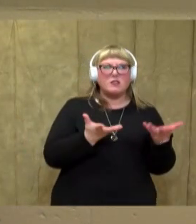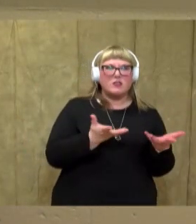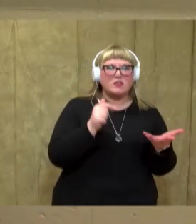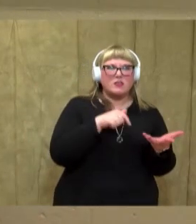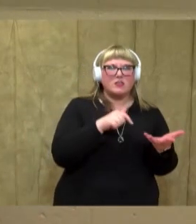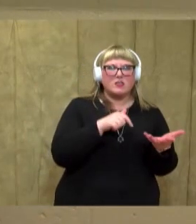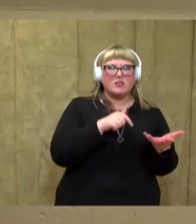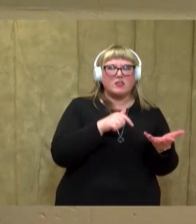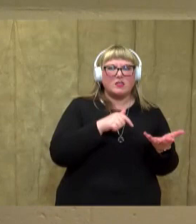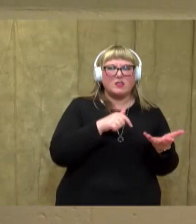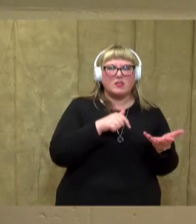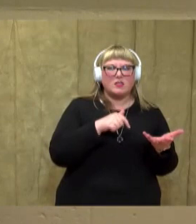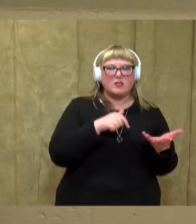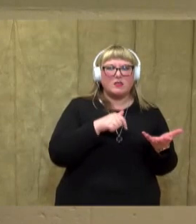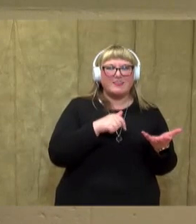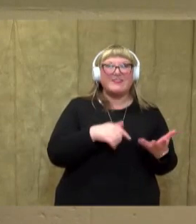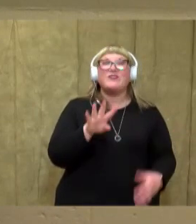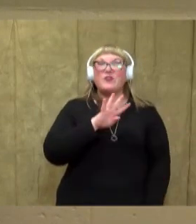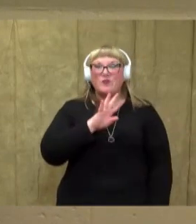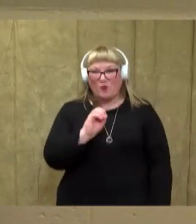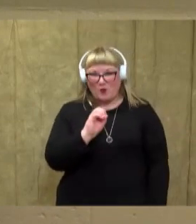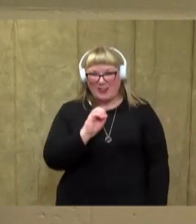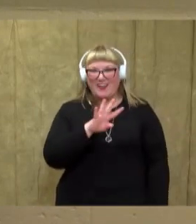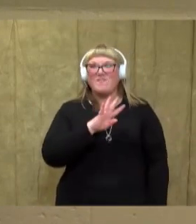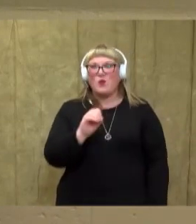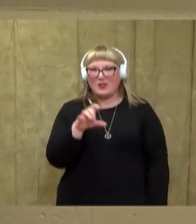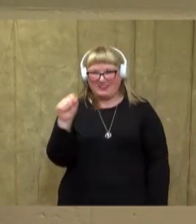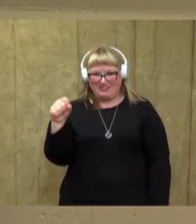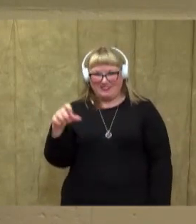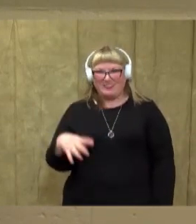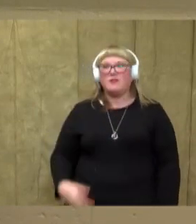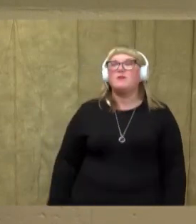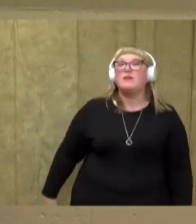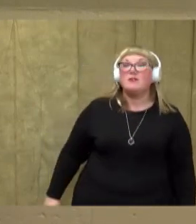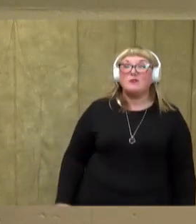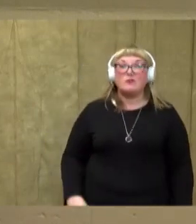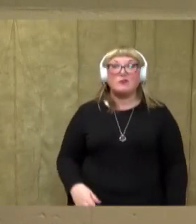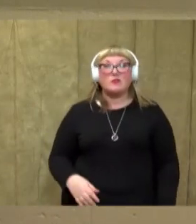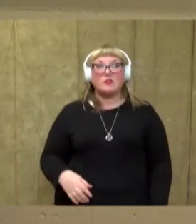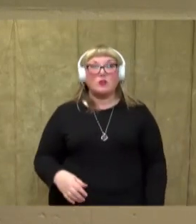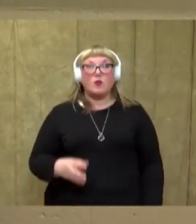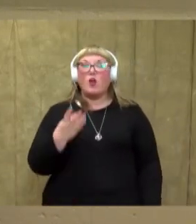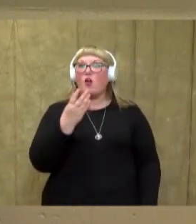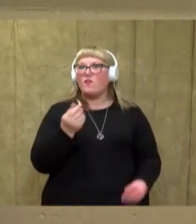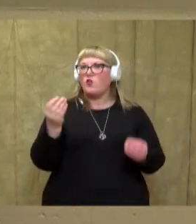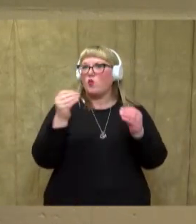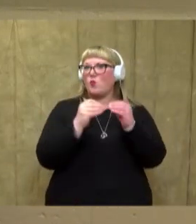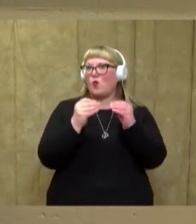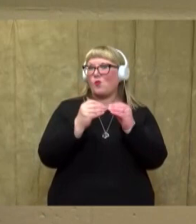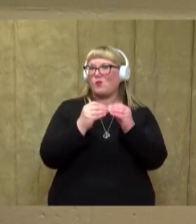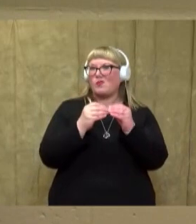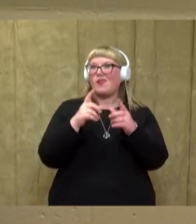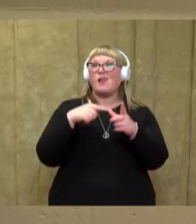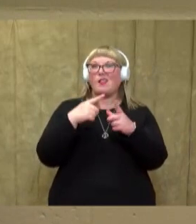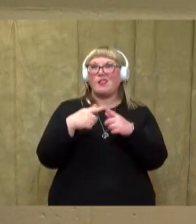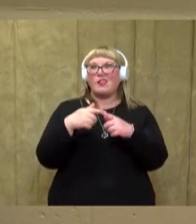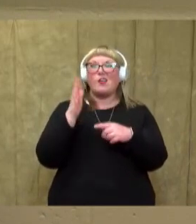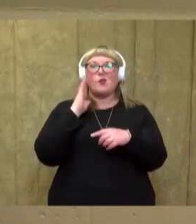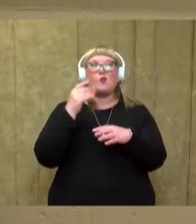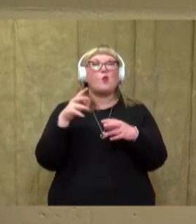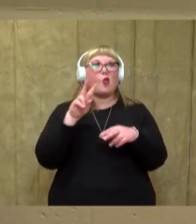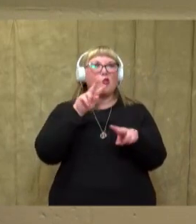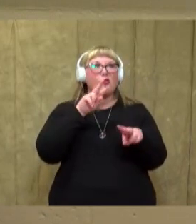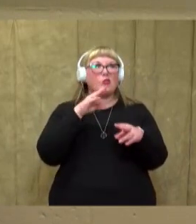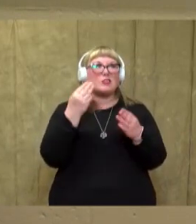that? That was 40. Good job. All right, let's try a few more like that, and then we're going to look at some